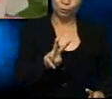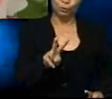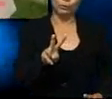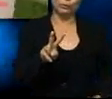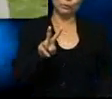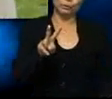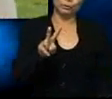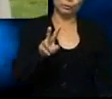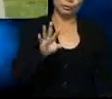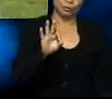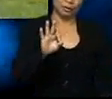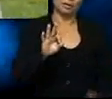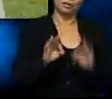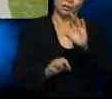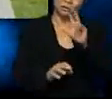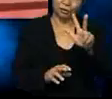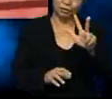1, 2,